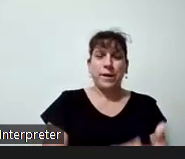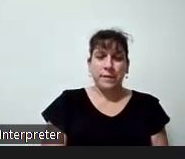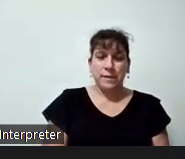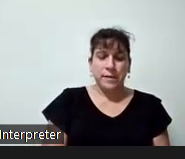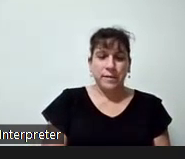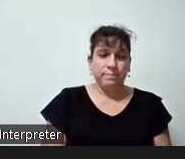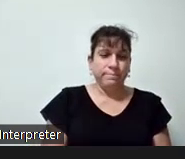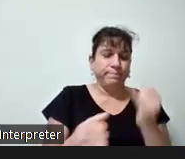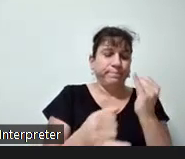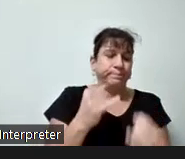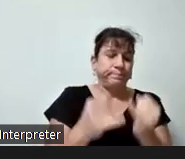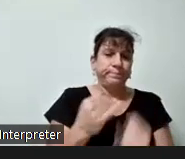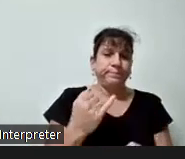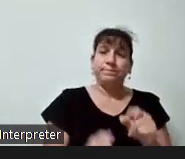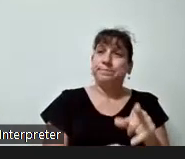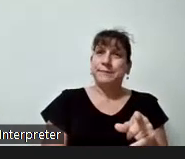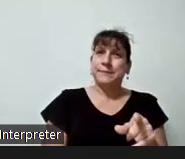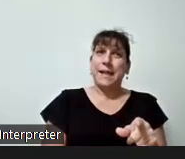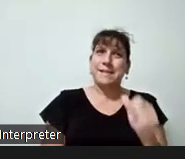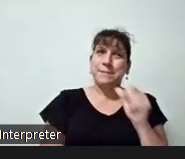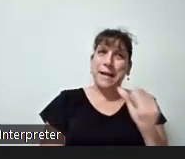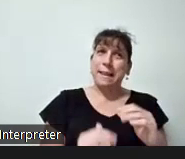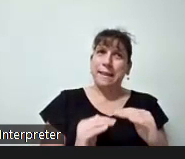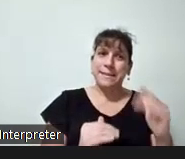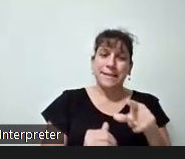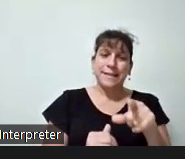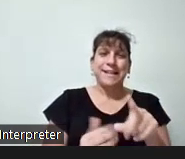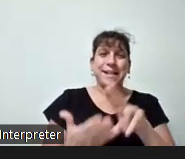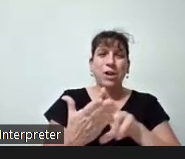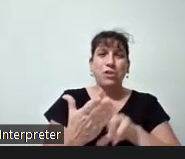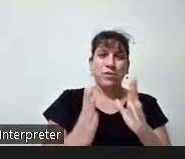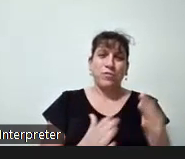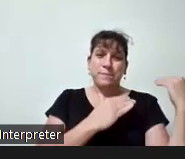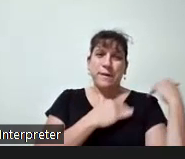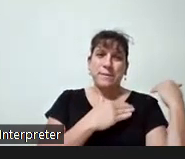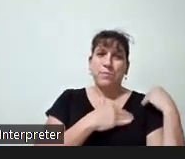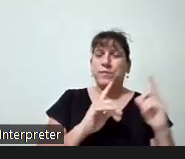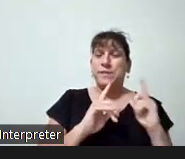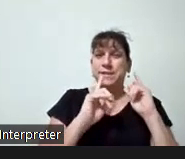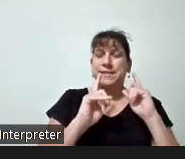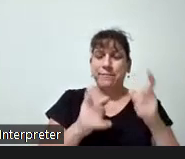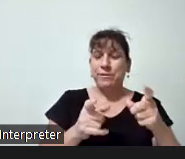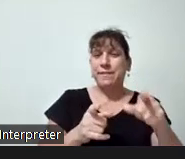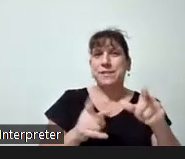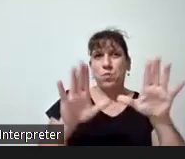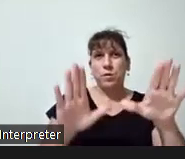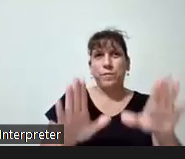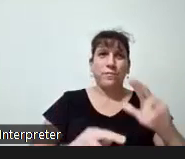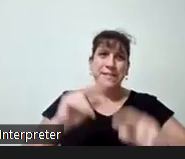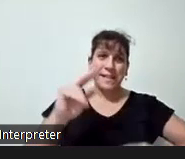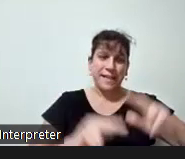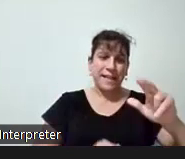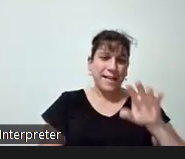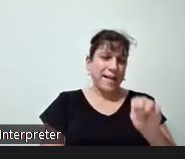And last, but definitely not least, our contractor that is responsible for delivering this wonderful facility for our community,